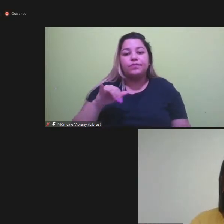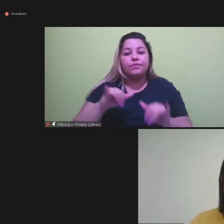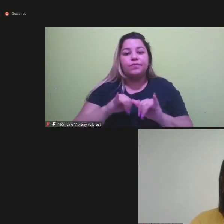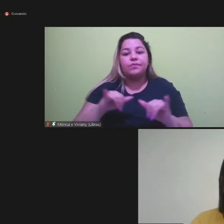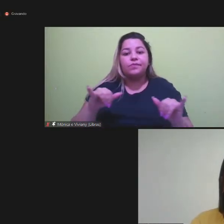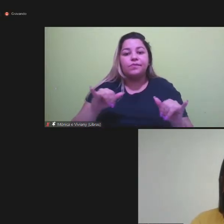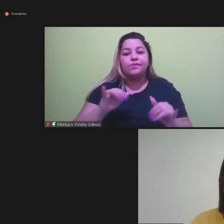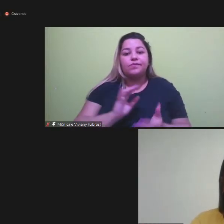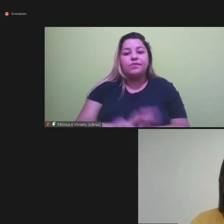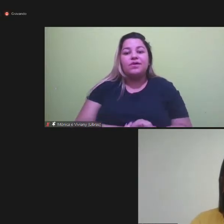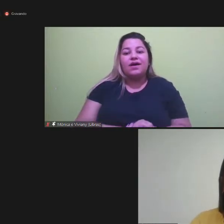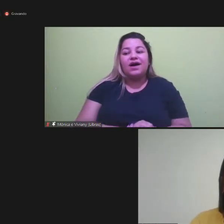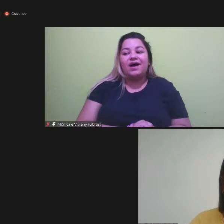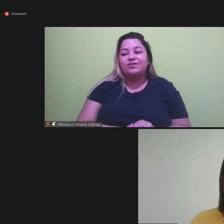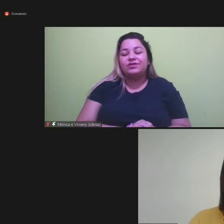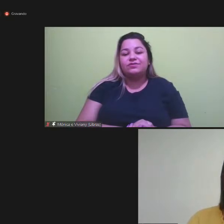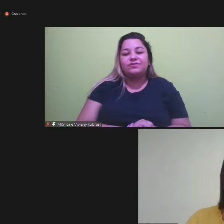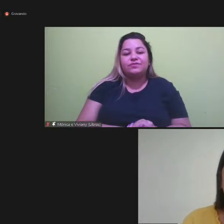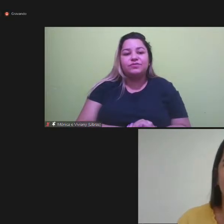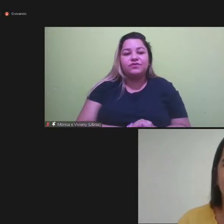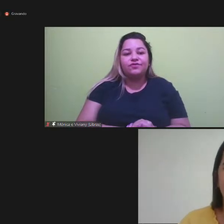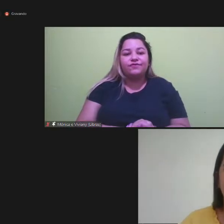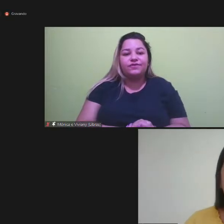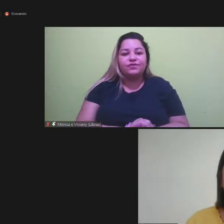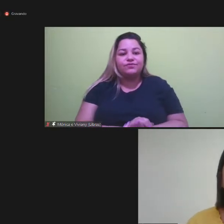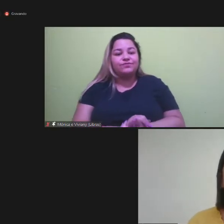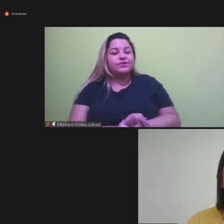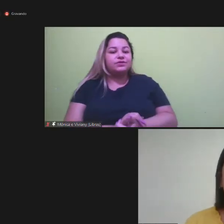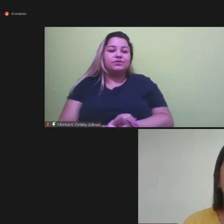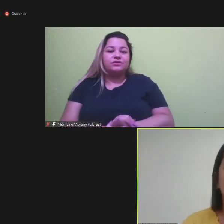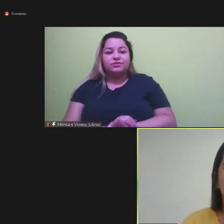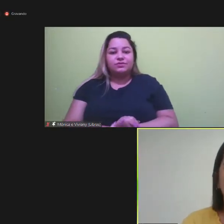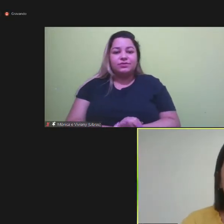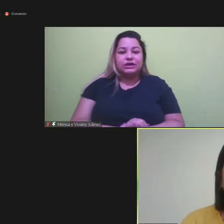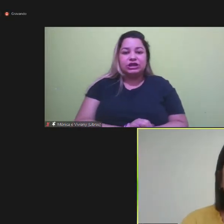minutes left, we are going to tell you. Thank you very much.